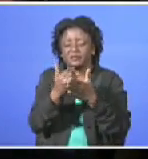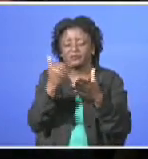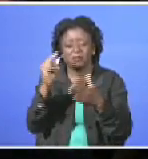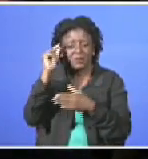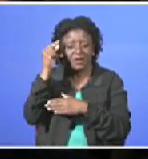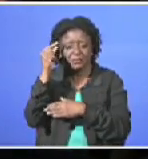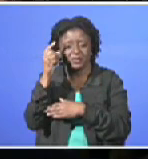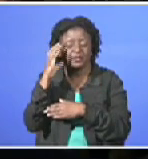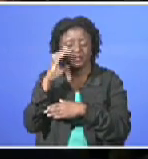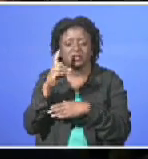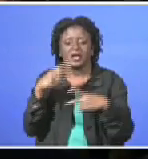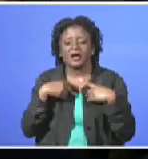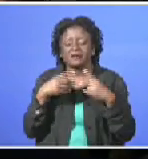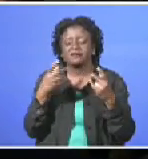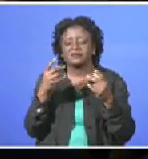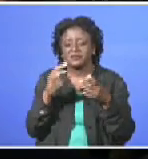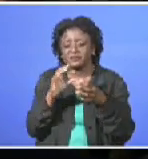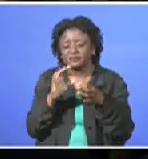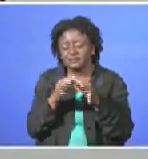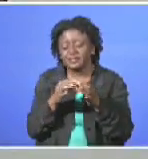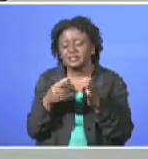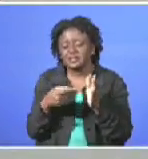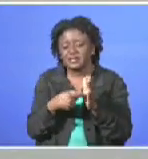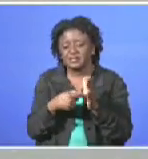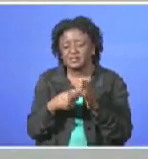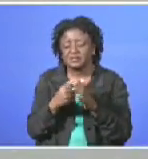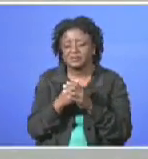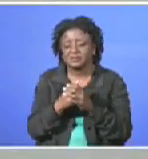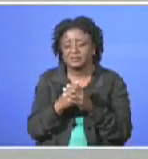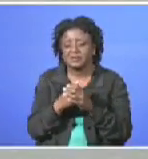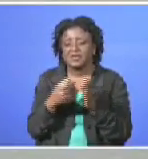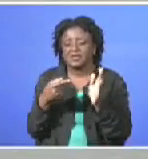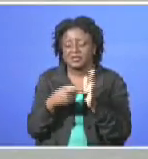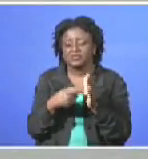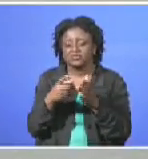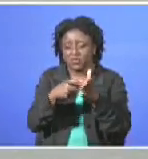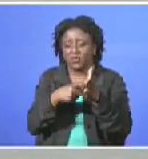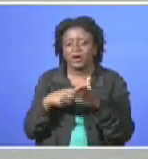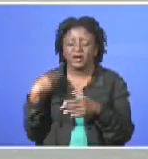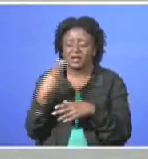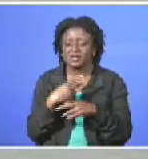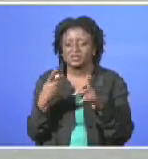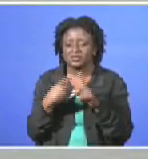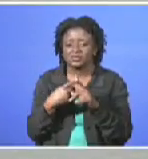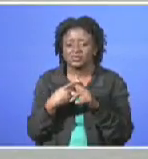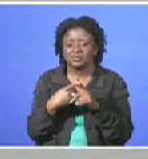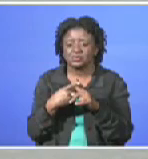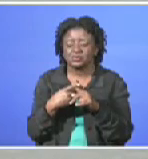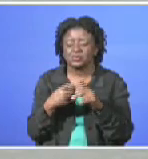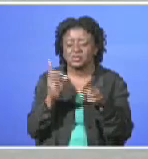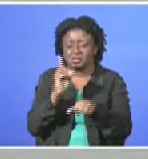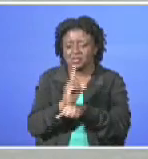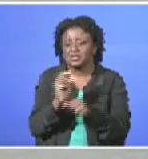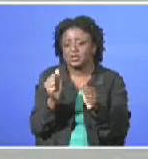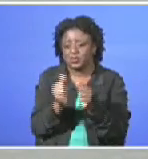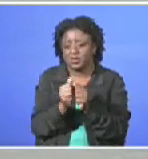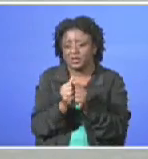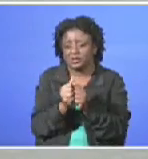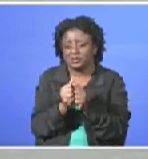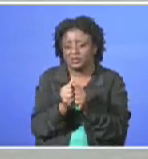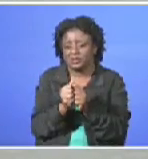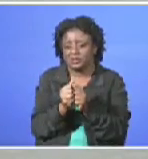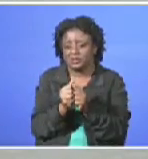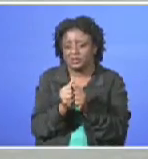considering reorganizing and repositioning Bahamasair. Which required us to address our fleet, which were